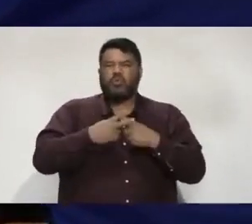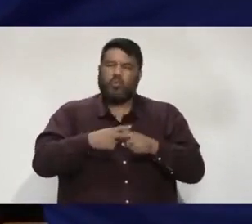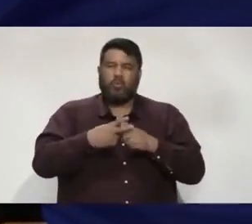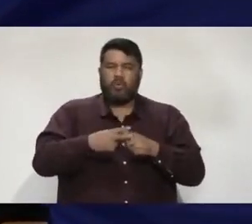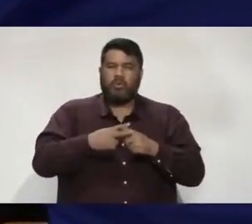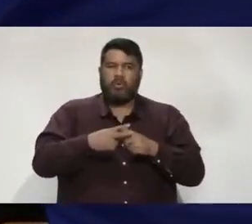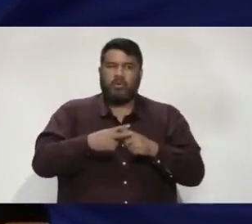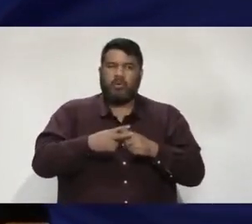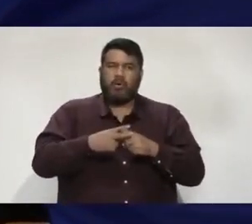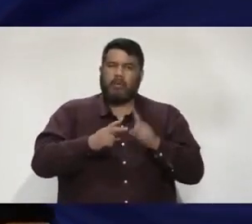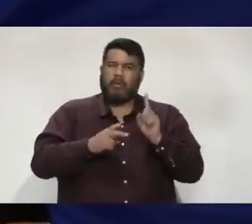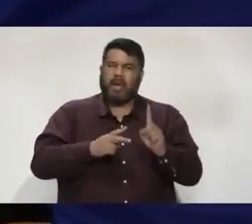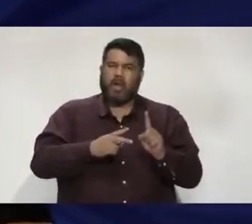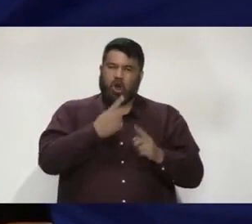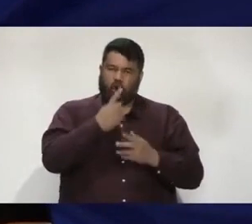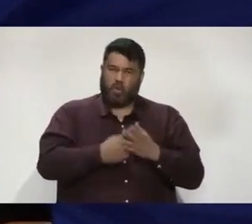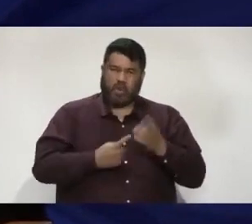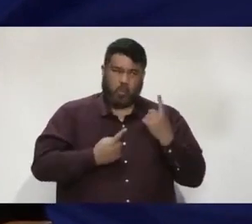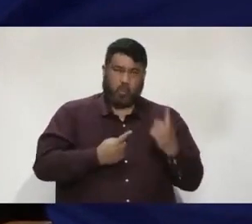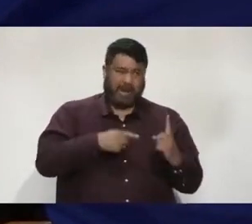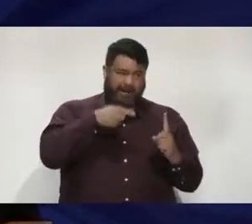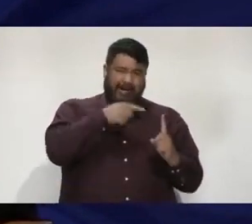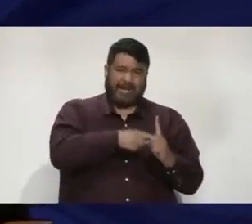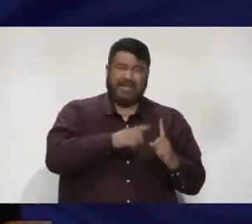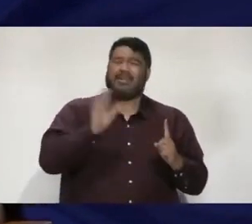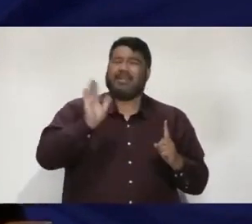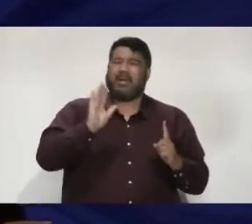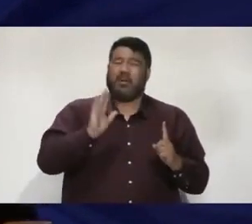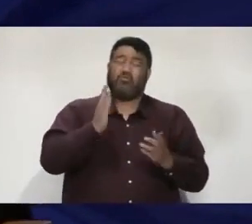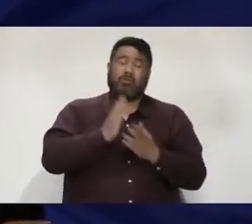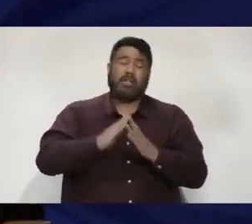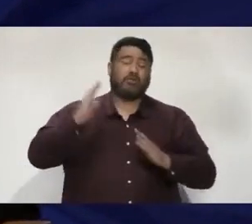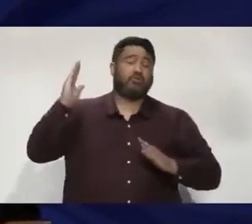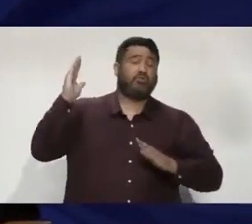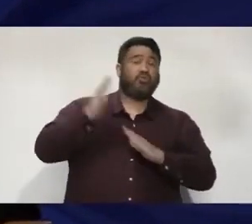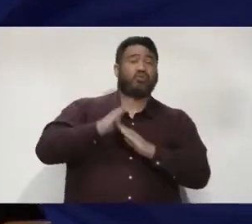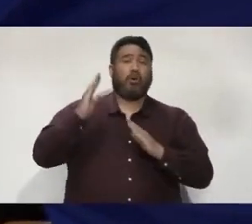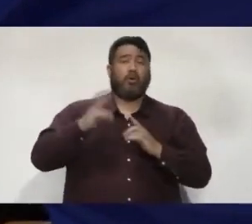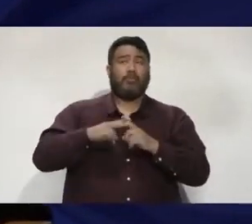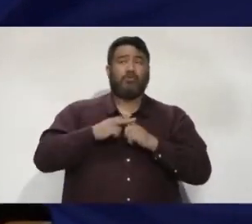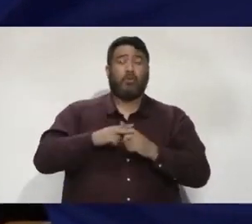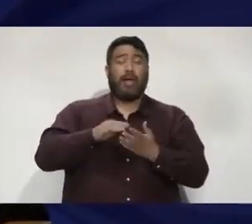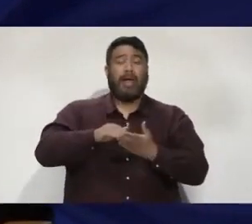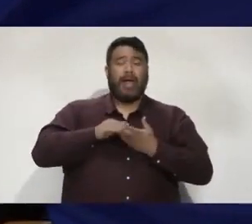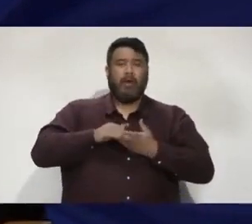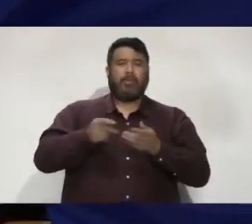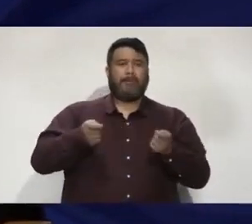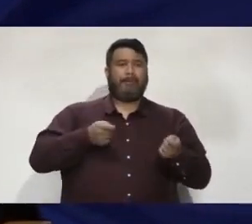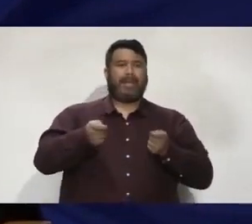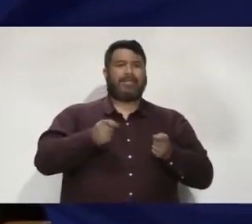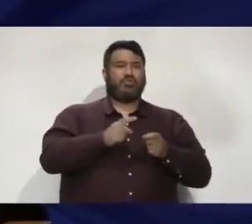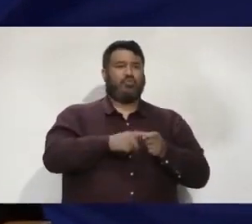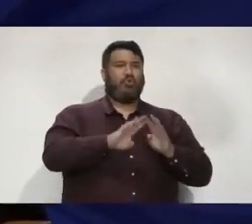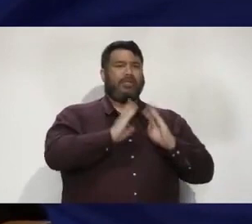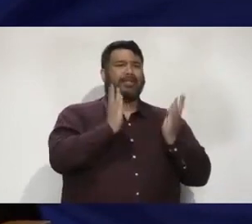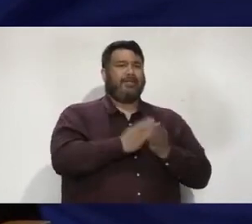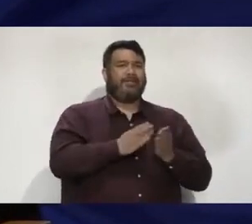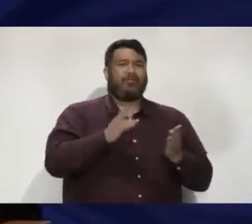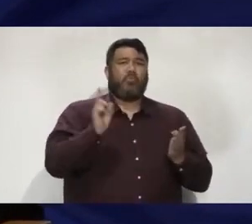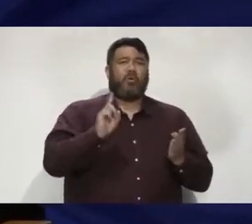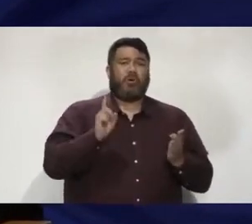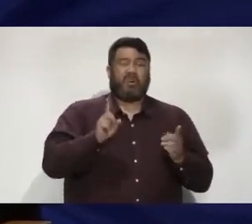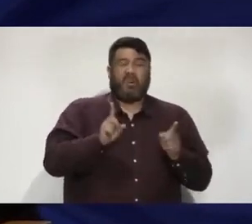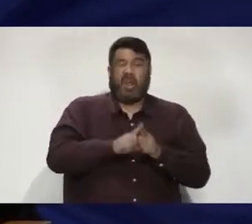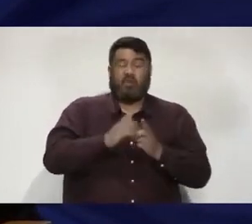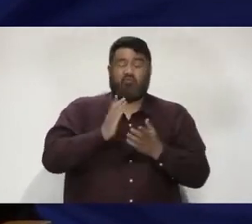facilities. But the most important tool that we have in our kit in running these facilities is to treat all returnees like